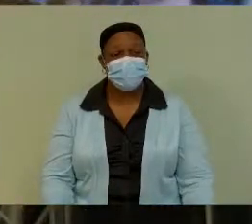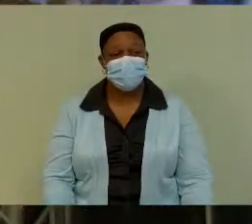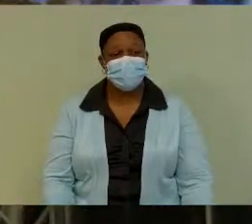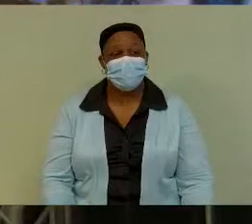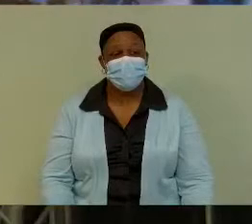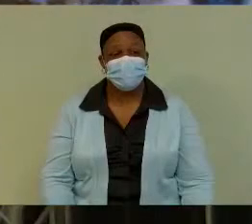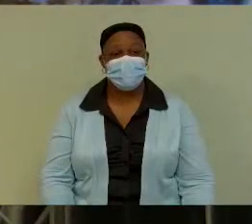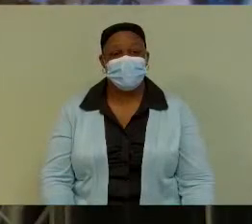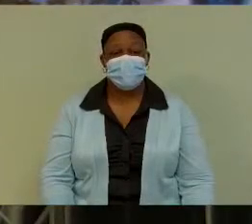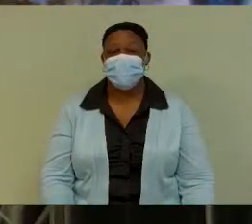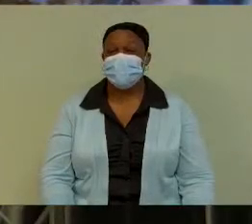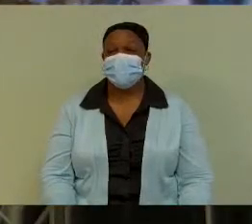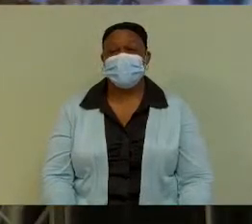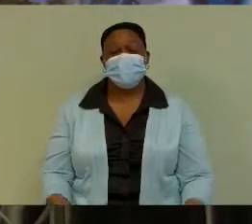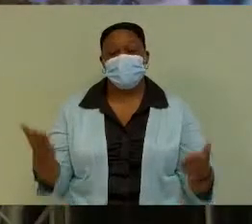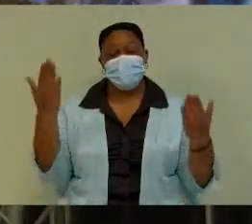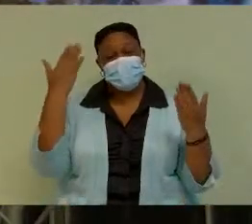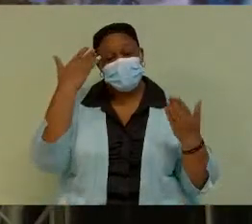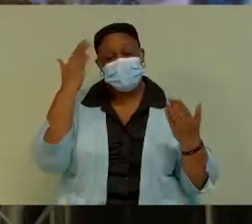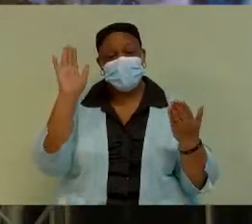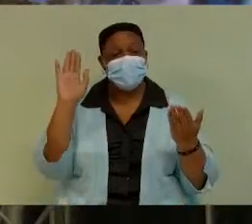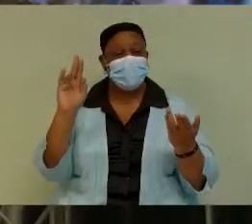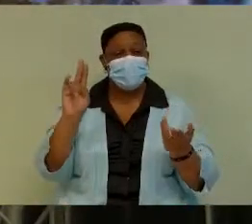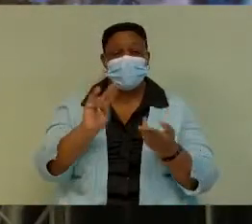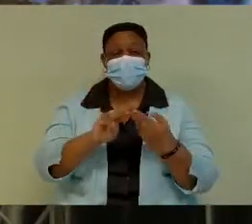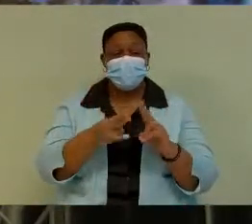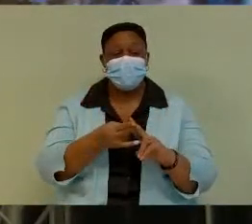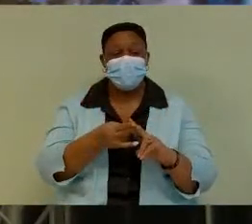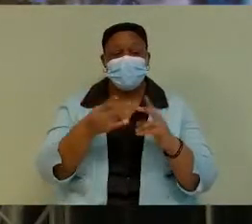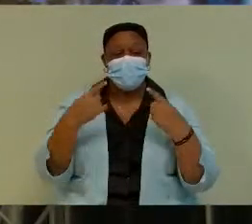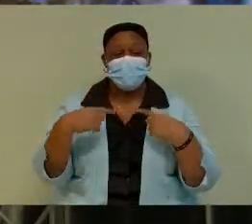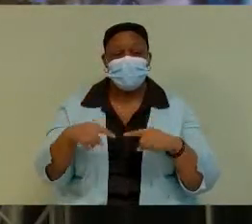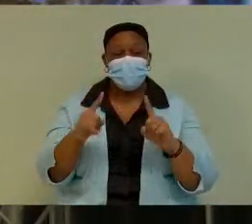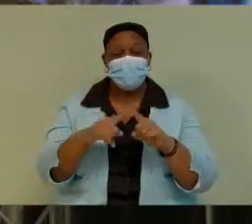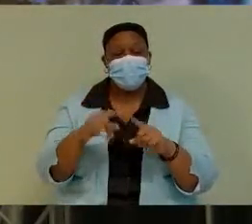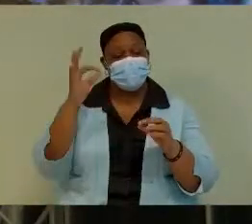I do not have the exact numbers who were placed before the court,